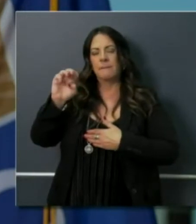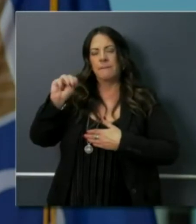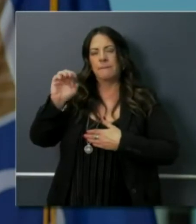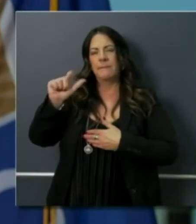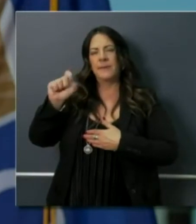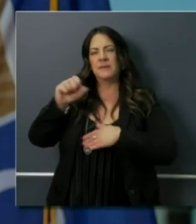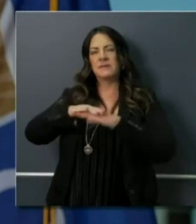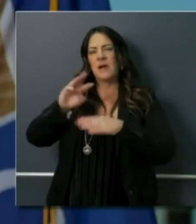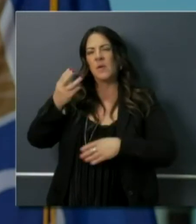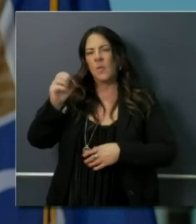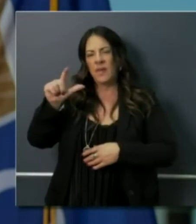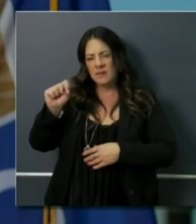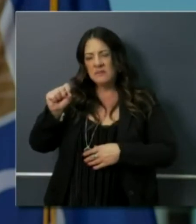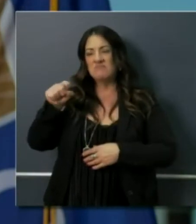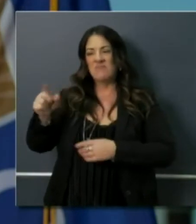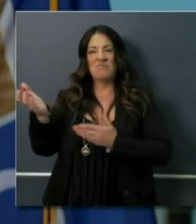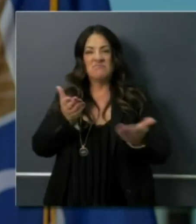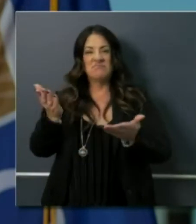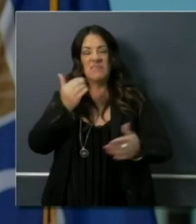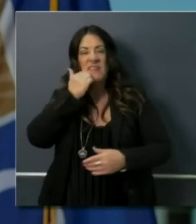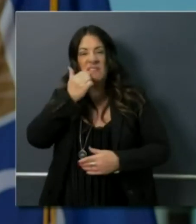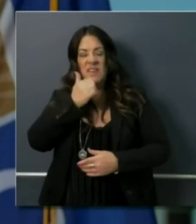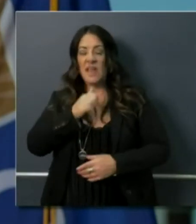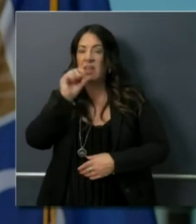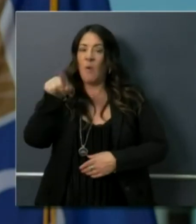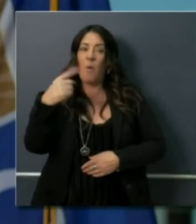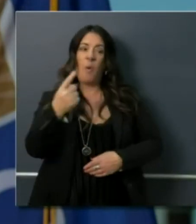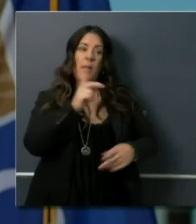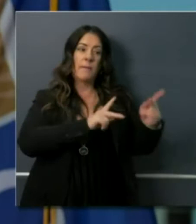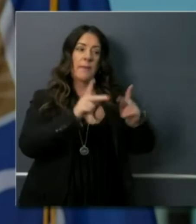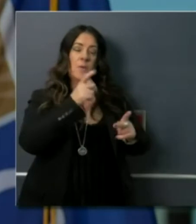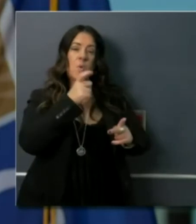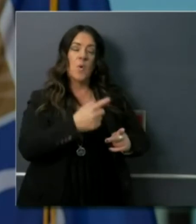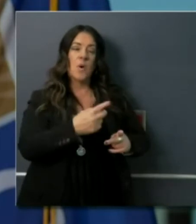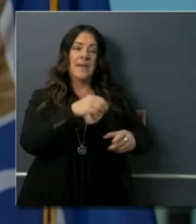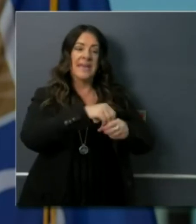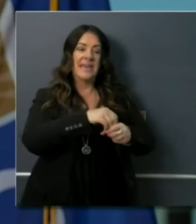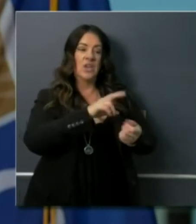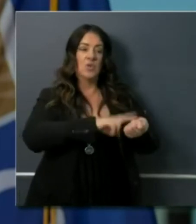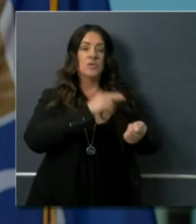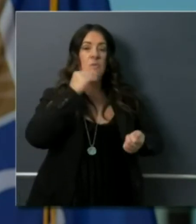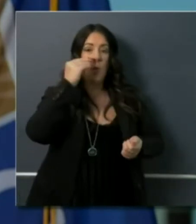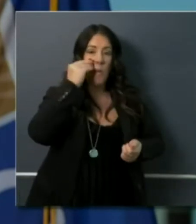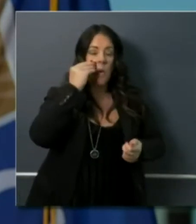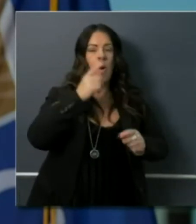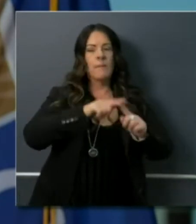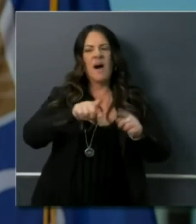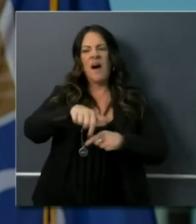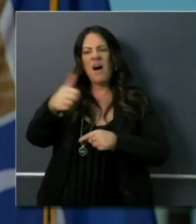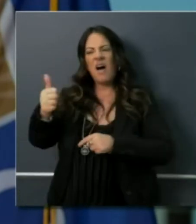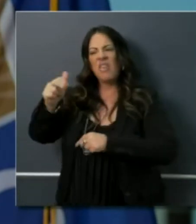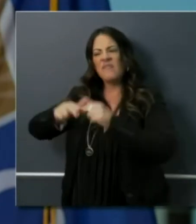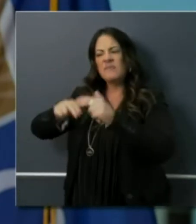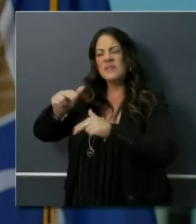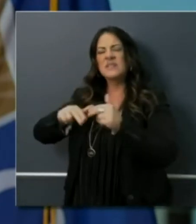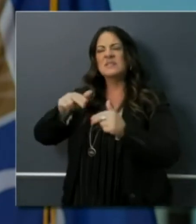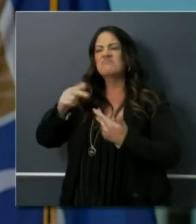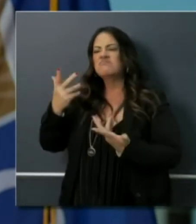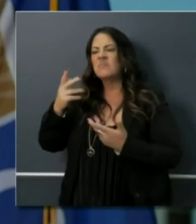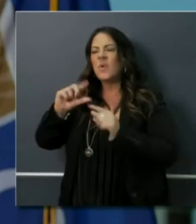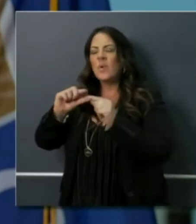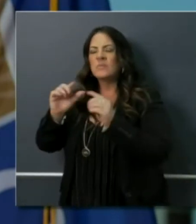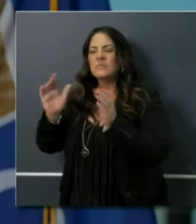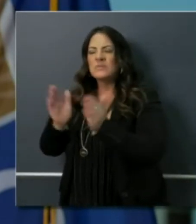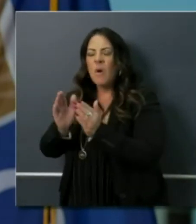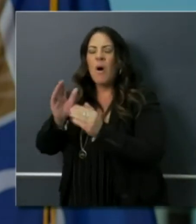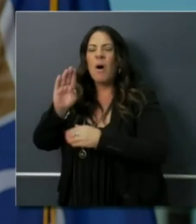people isolated, not just in the SNFs, not just in these other adult and senior facilities, but isolated at home,